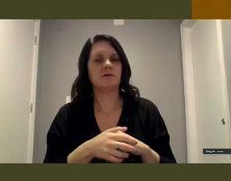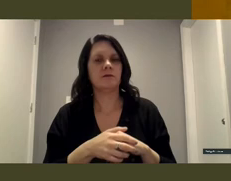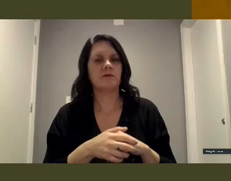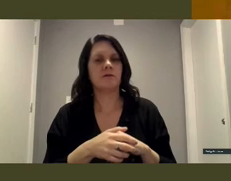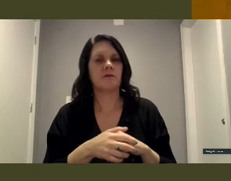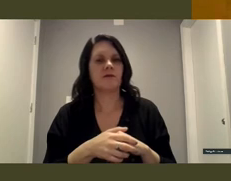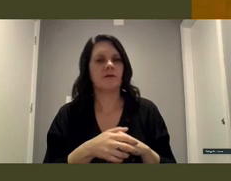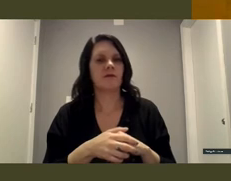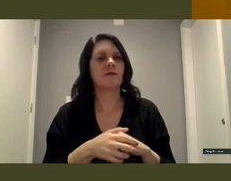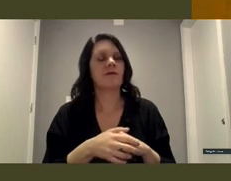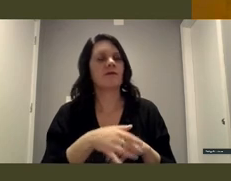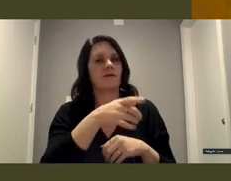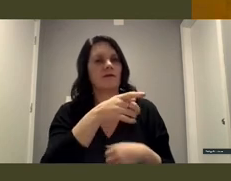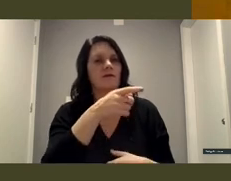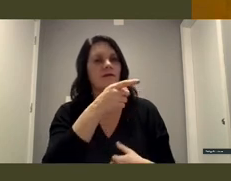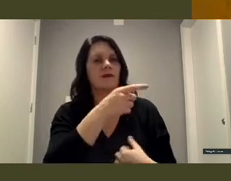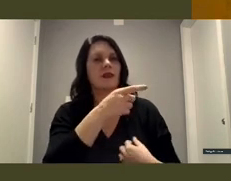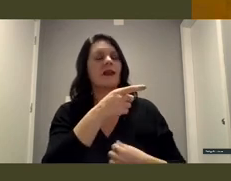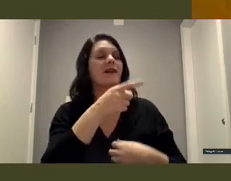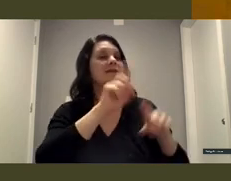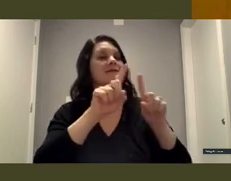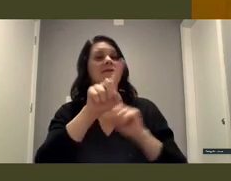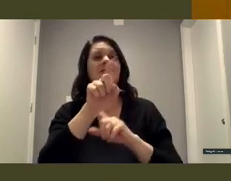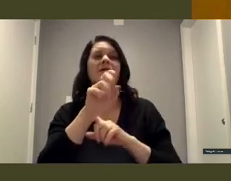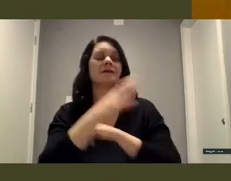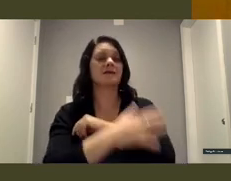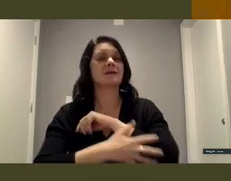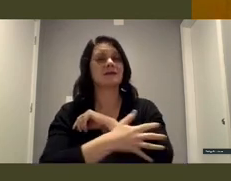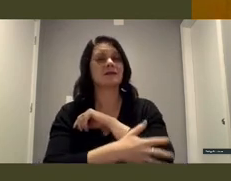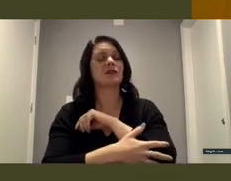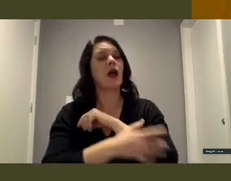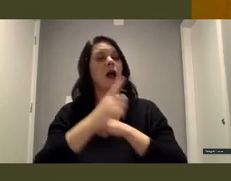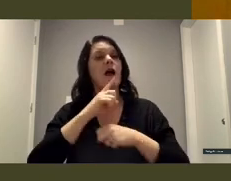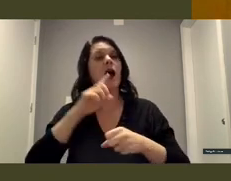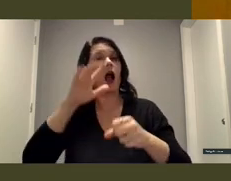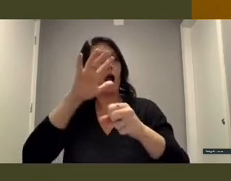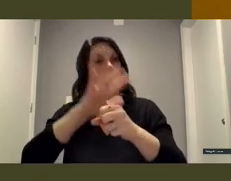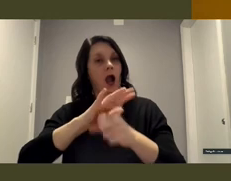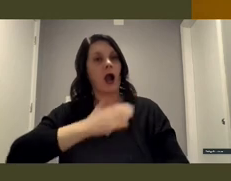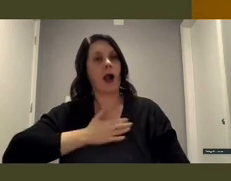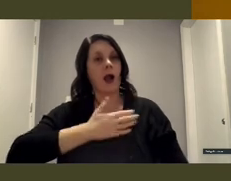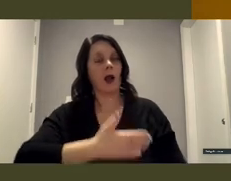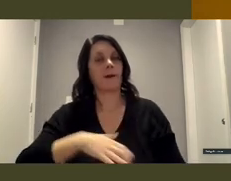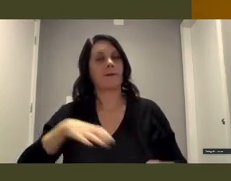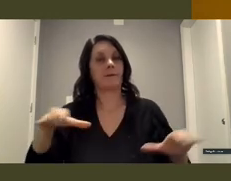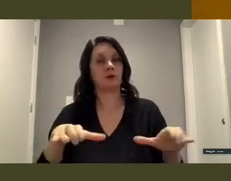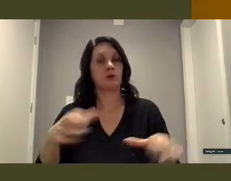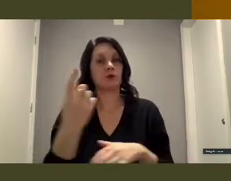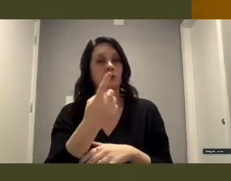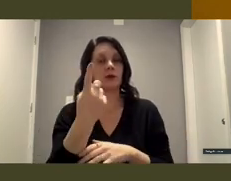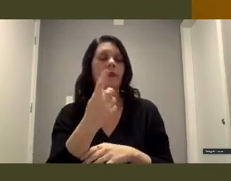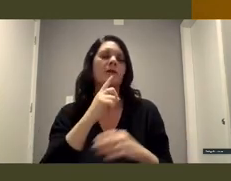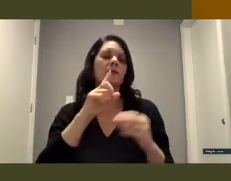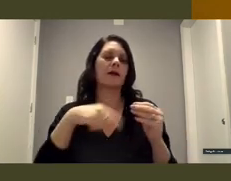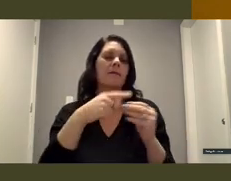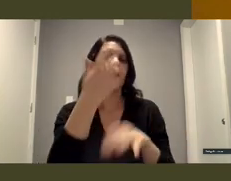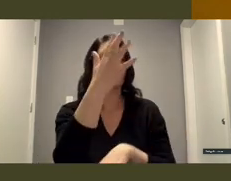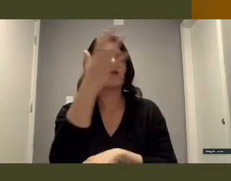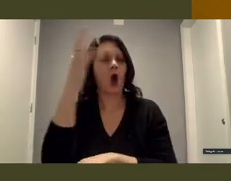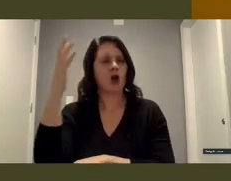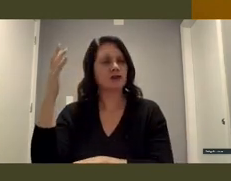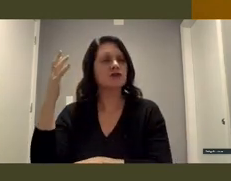these more than 100 countries now commit to doing something on methane. And you had something on forestry, you had a number of initiatives like that.